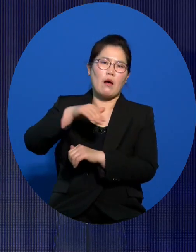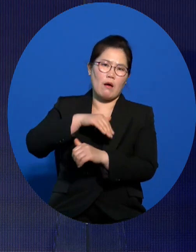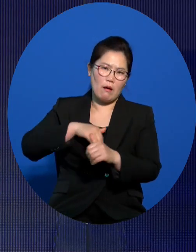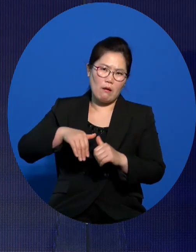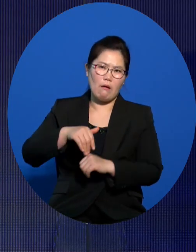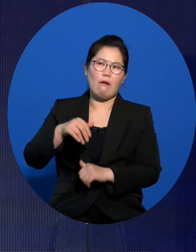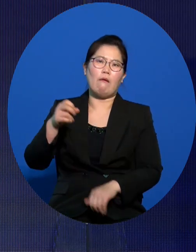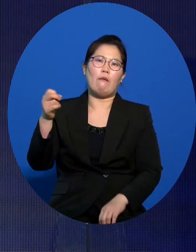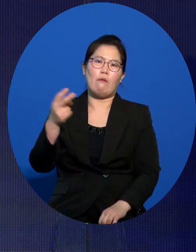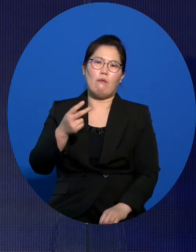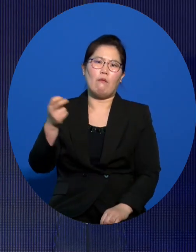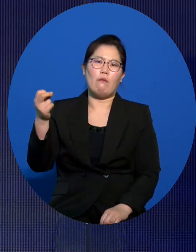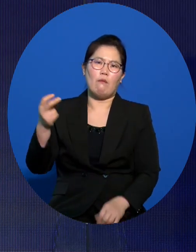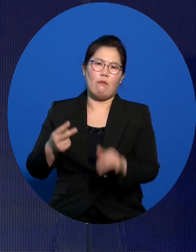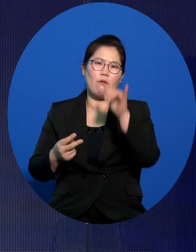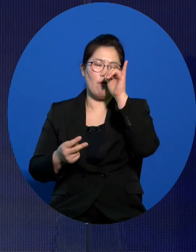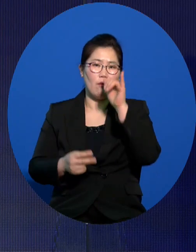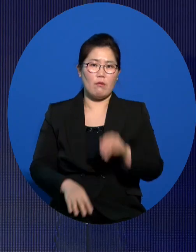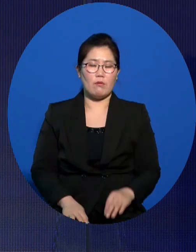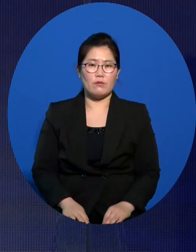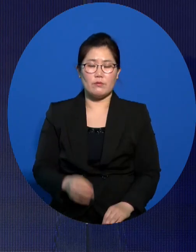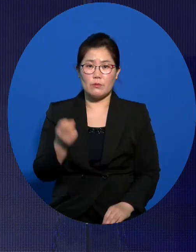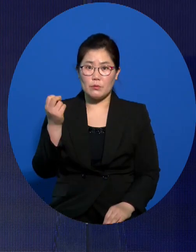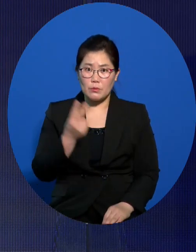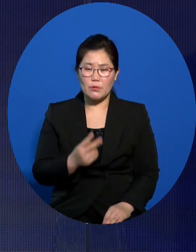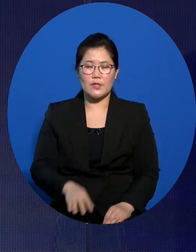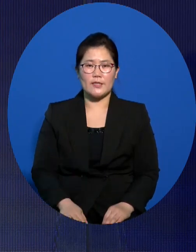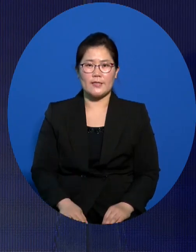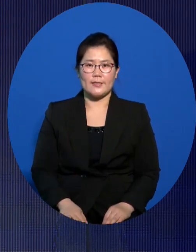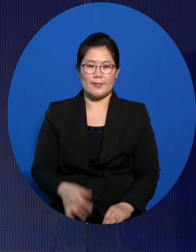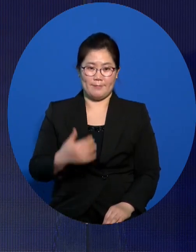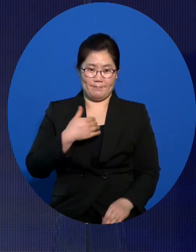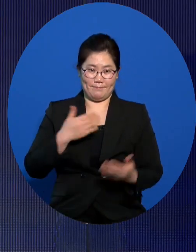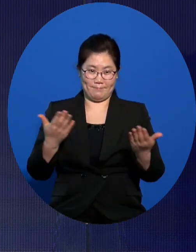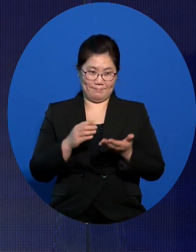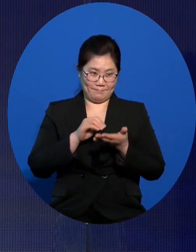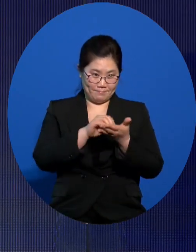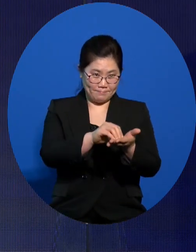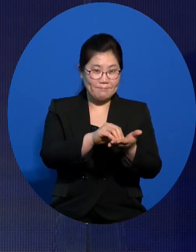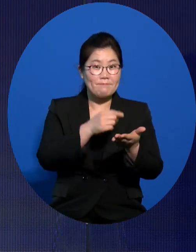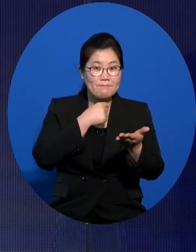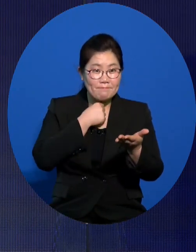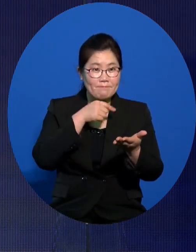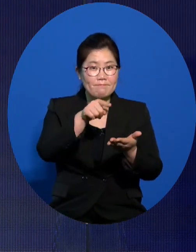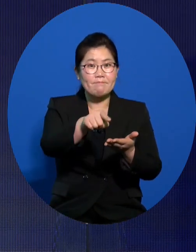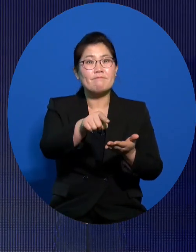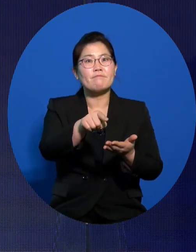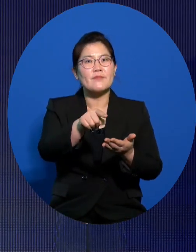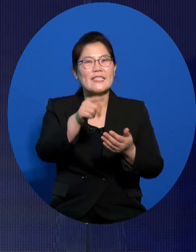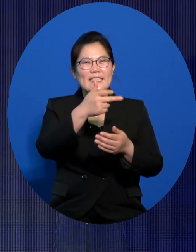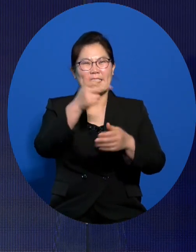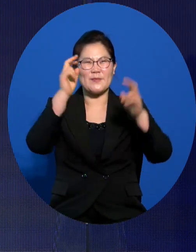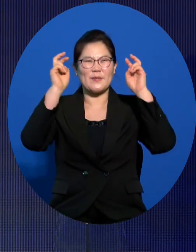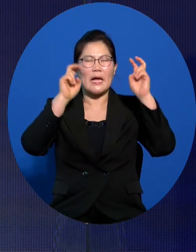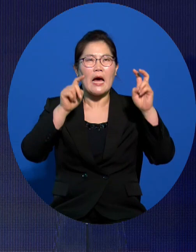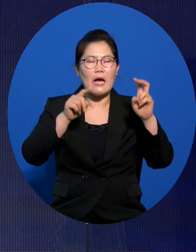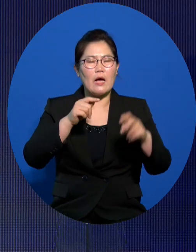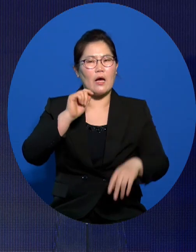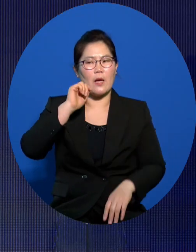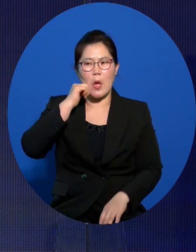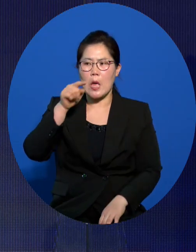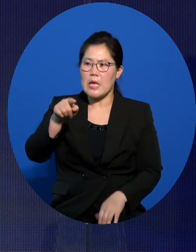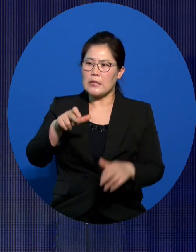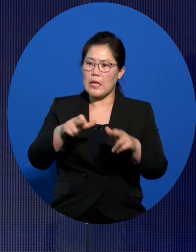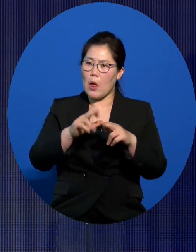are excluded because of their disabilities. And whenever they try to select their occupation,